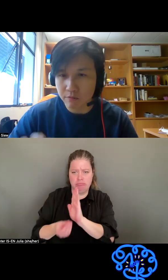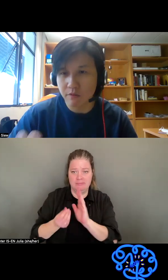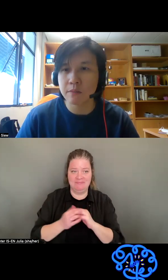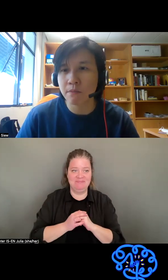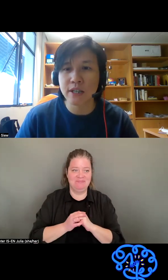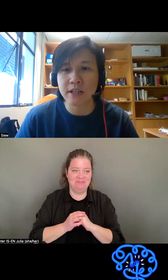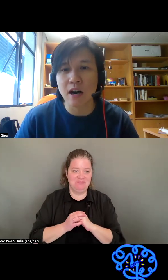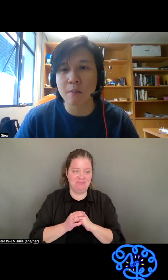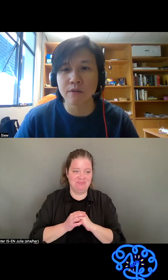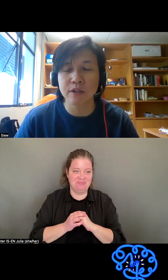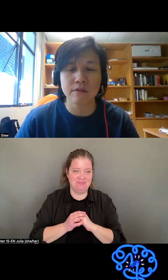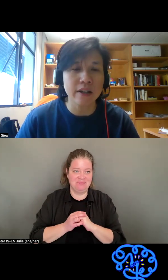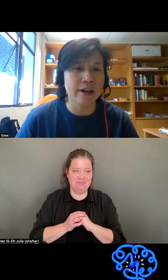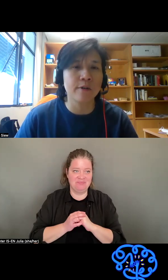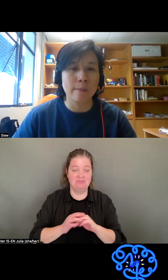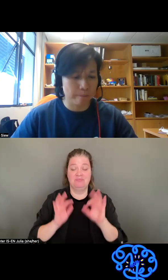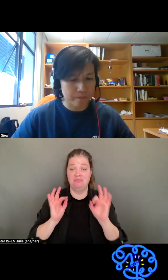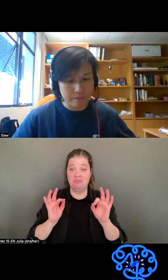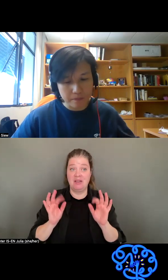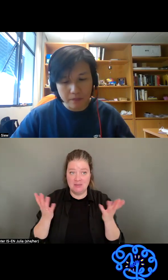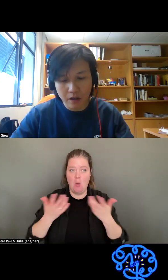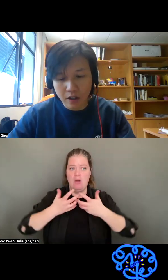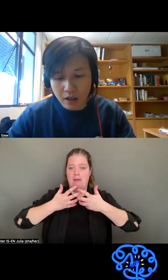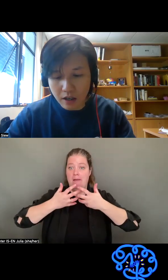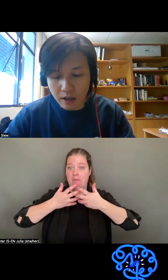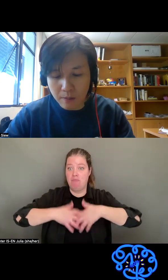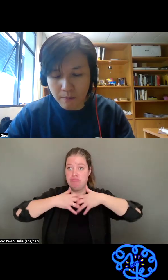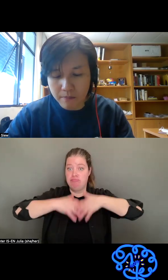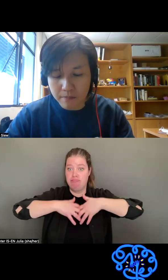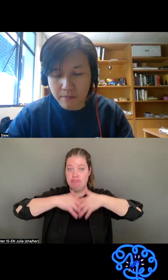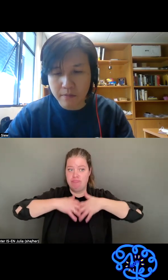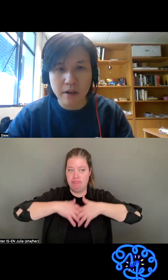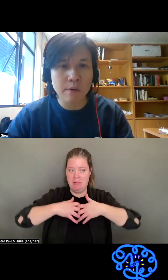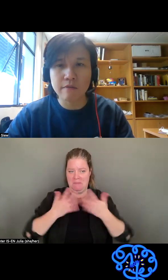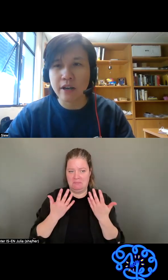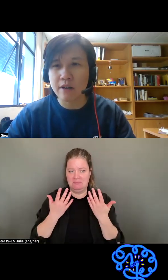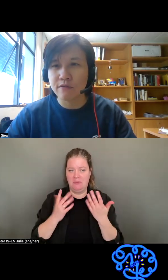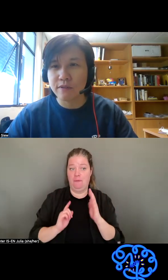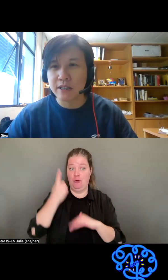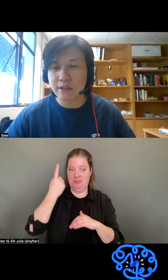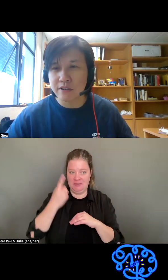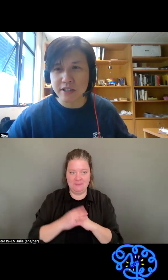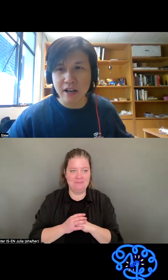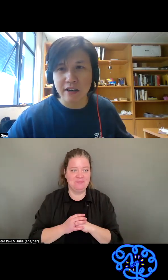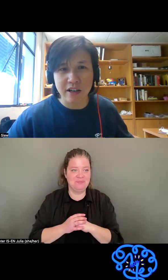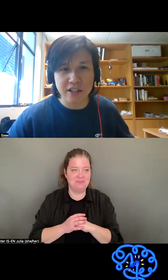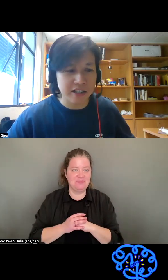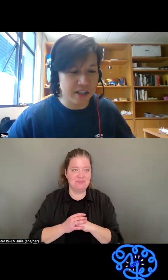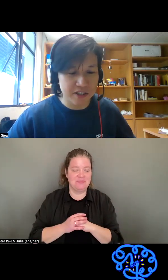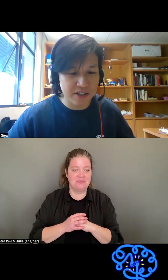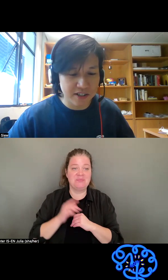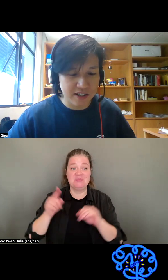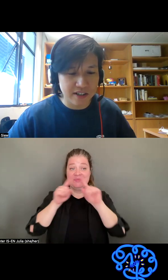so we're in the processing arm of the Venn diagram. Um, and what we have here on this slide